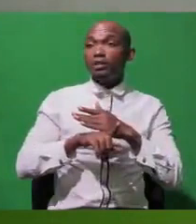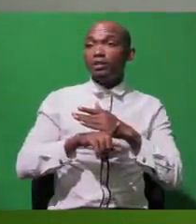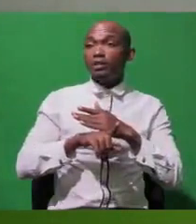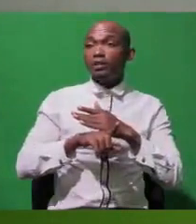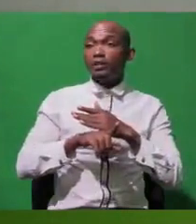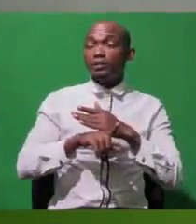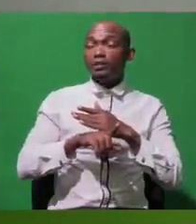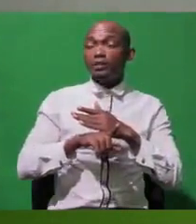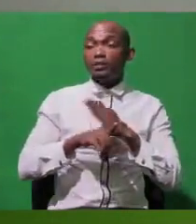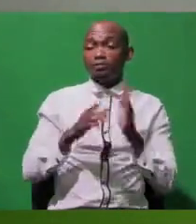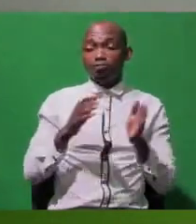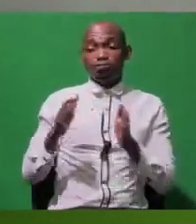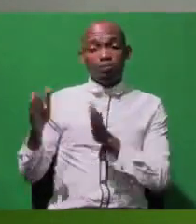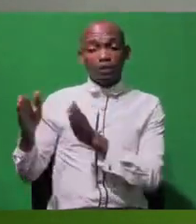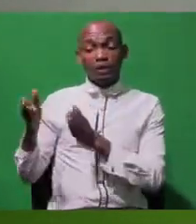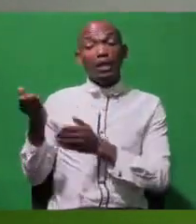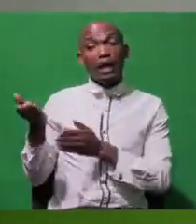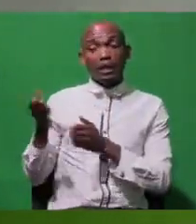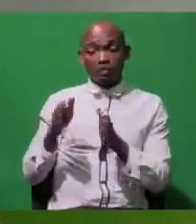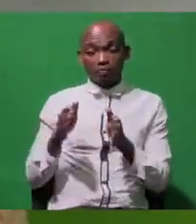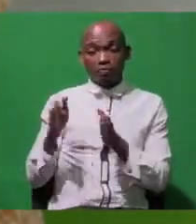5th November?